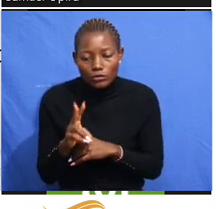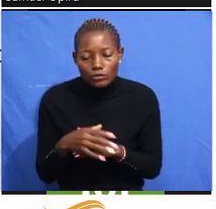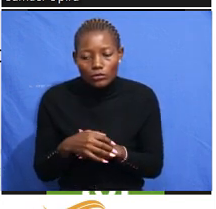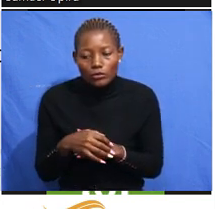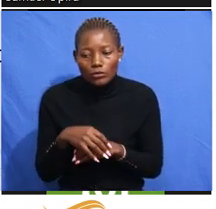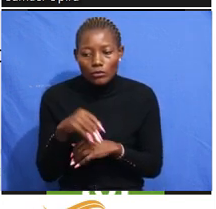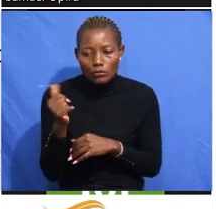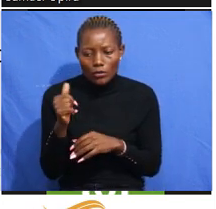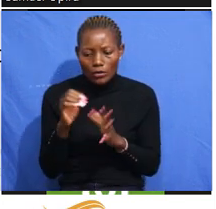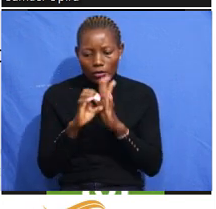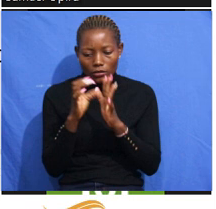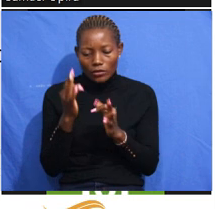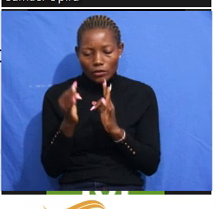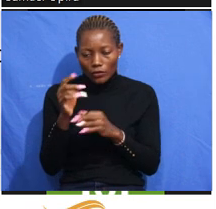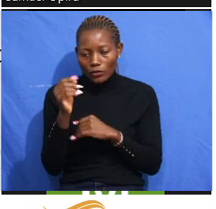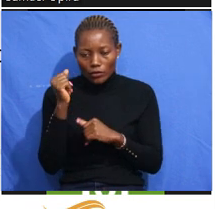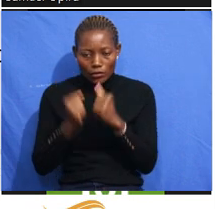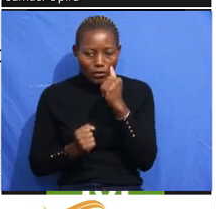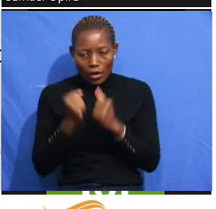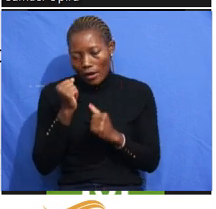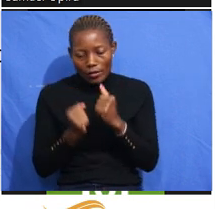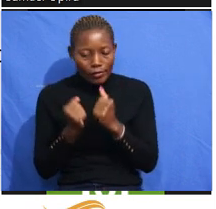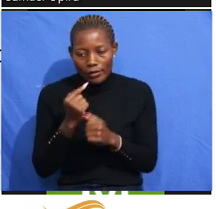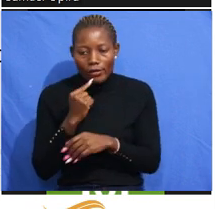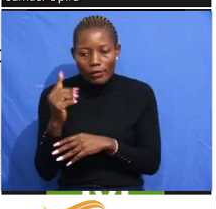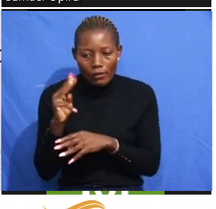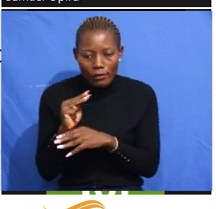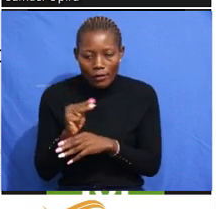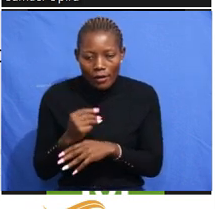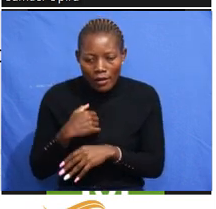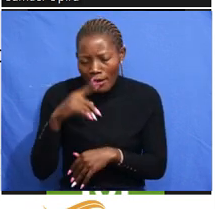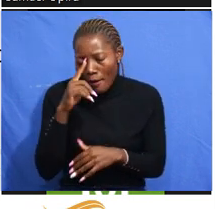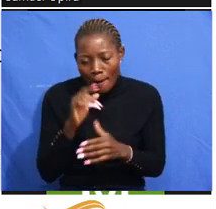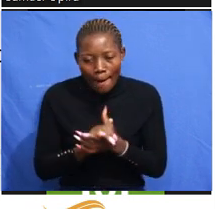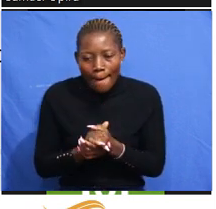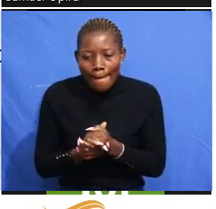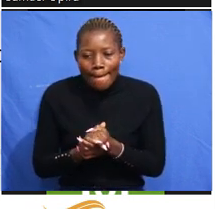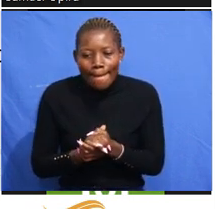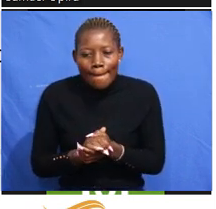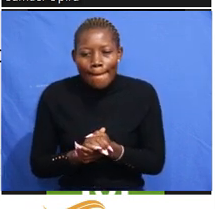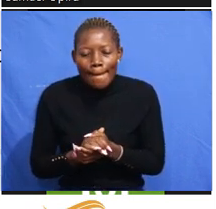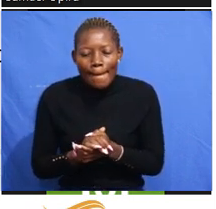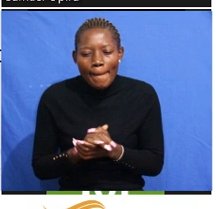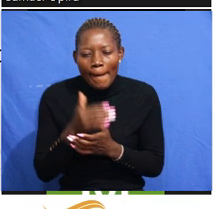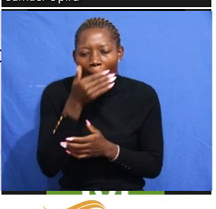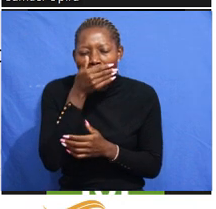if you're running 100 meters, I believe they even hold their breath. You can hold your breath for that 9.8 or